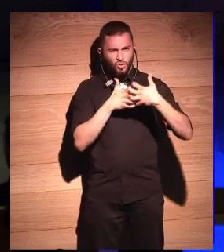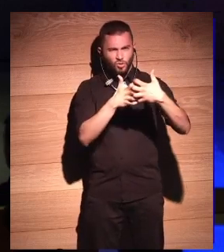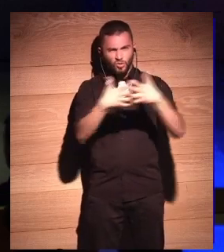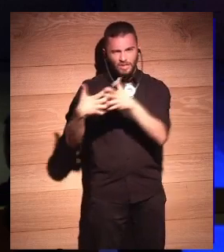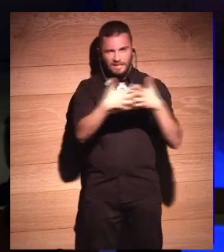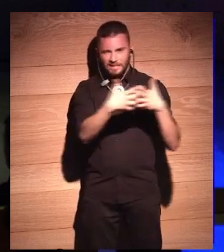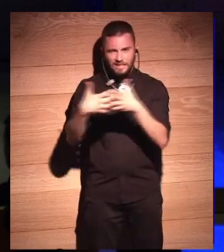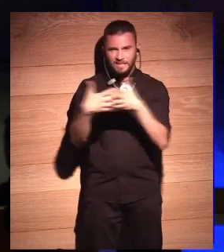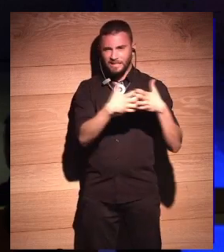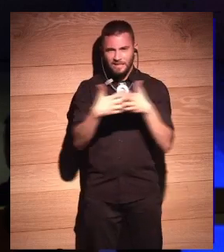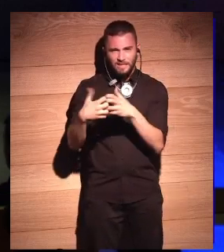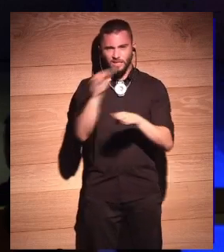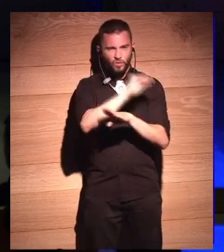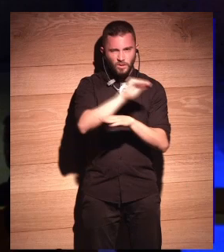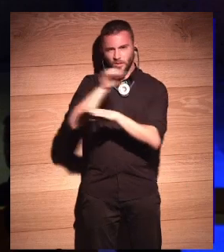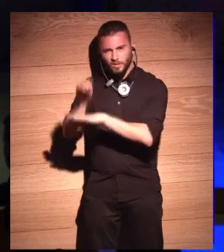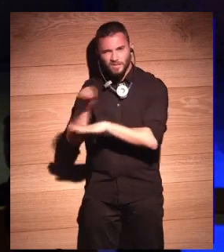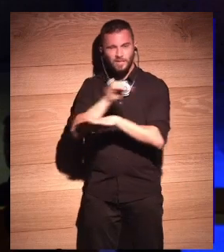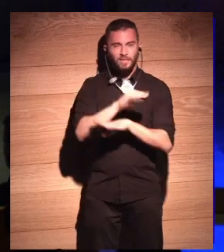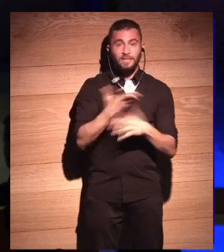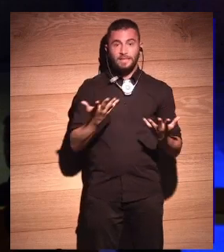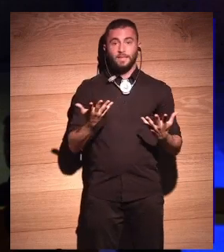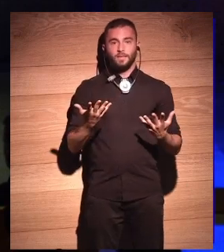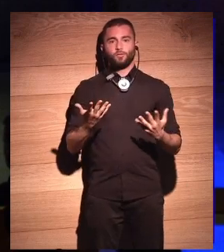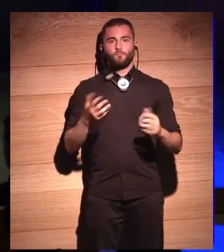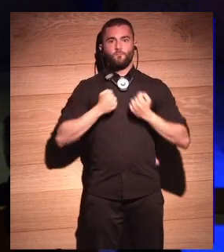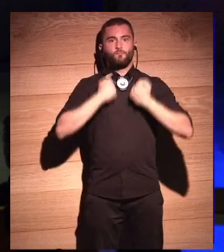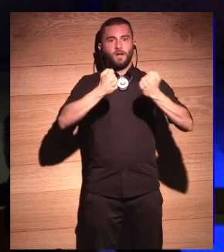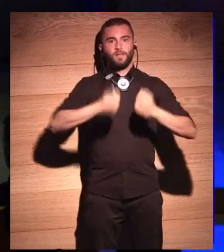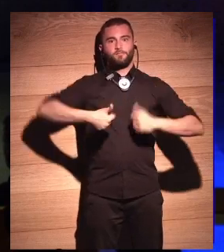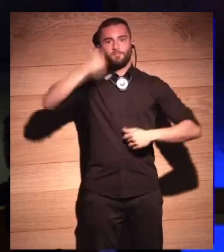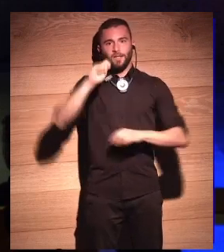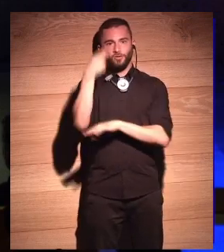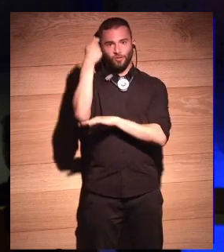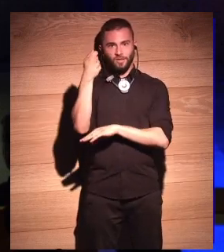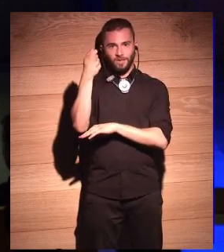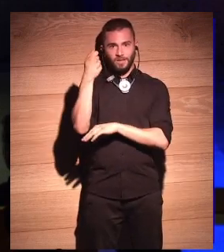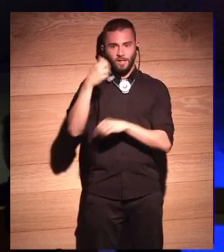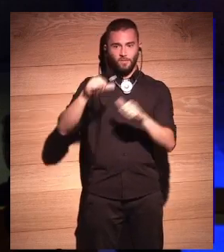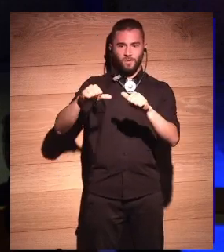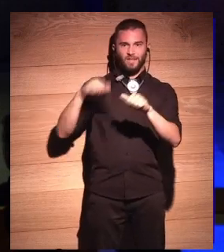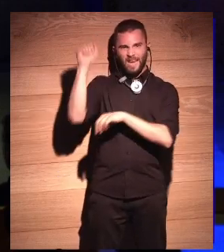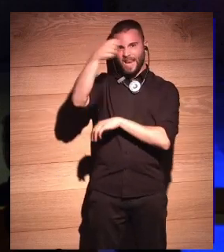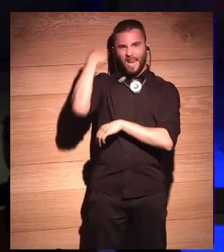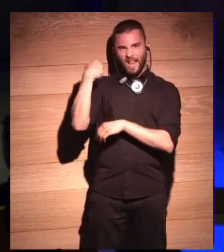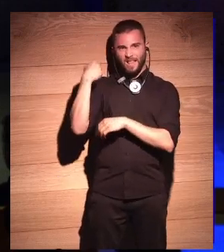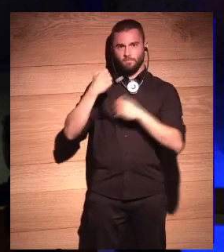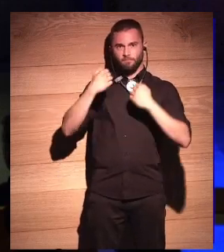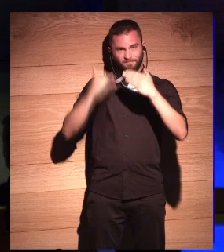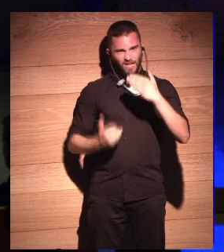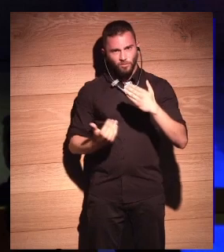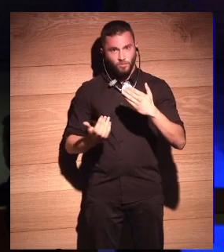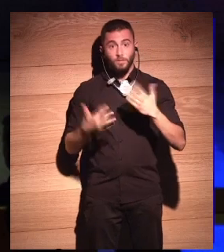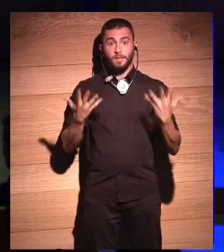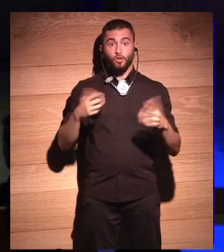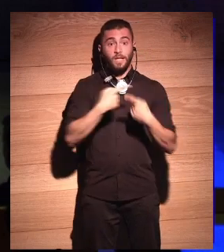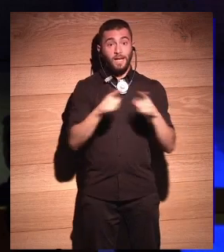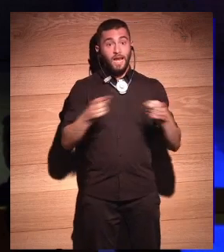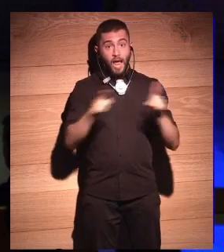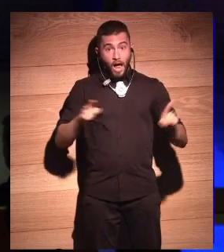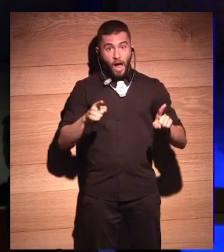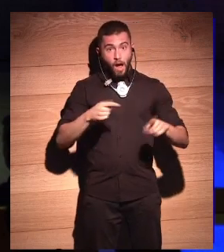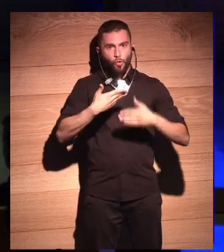other, and that's what made us stronger as a group. And I think that music still does that. And this is why we love going